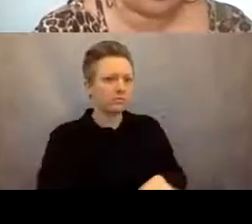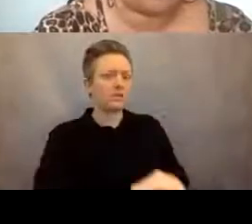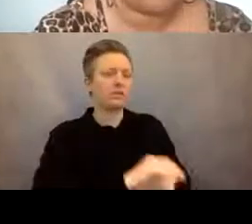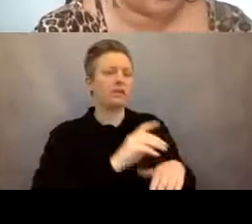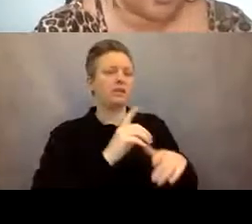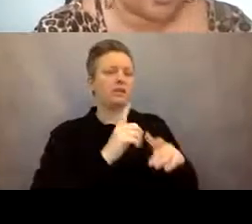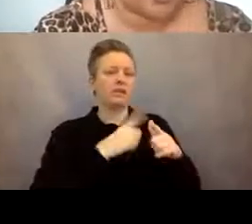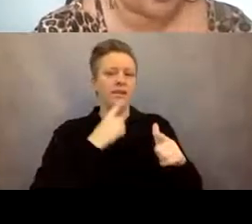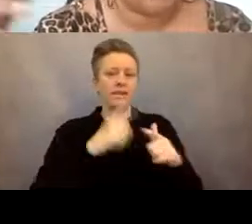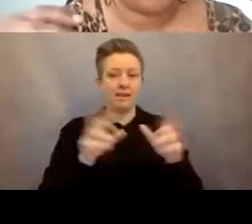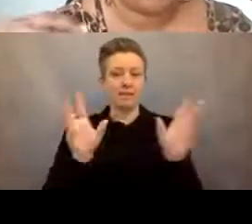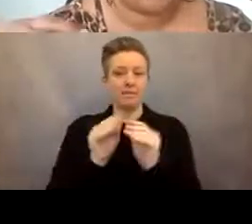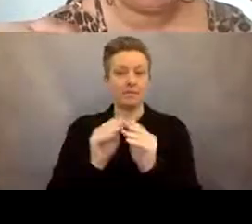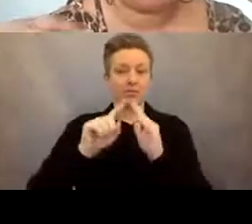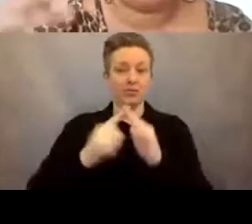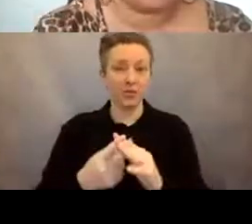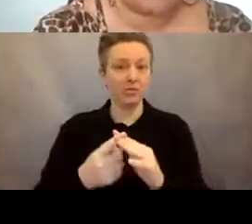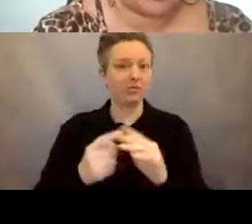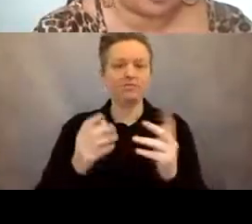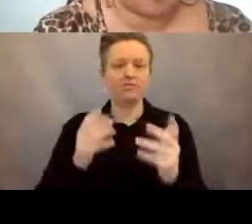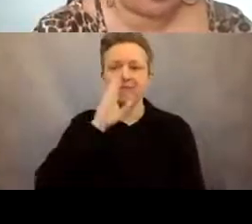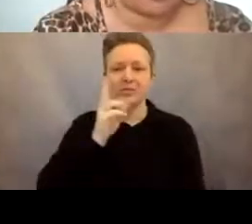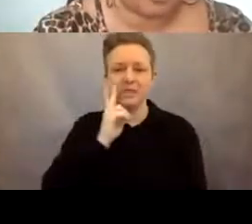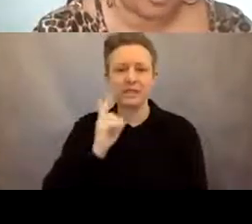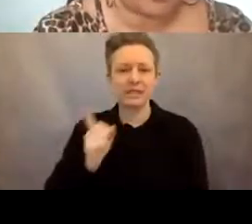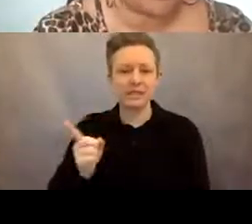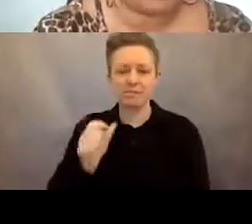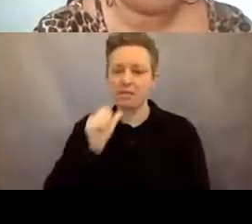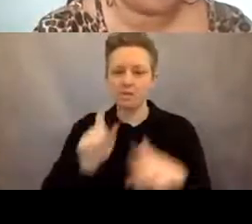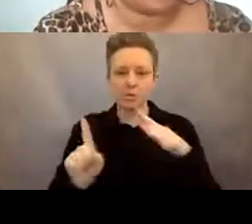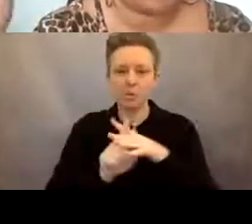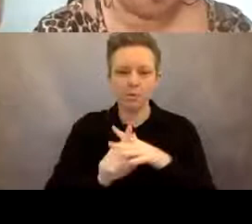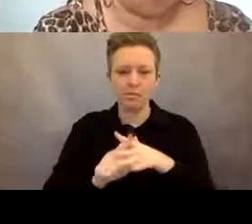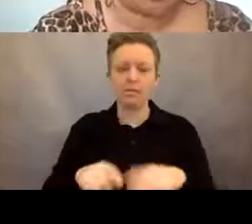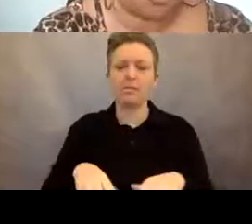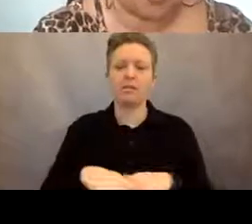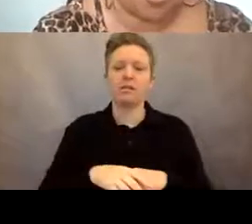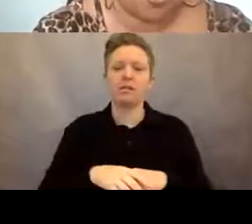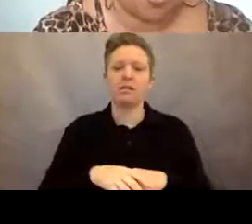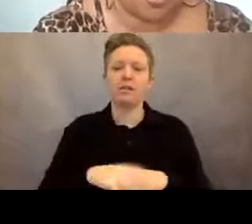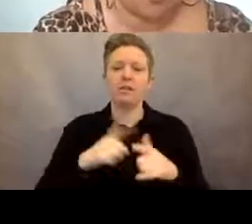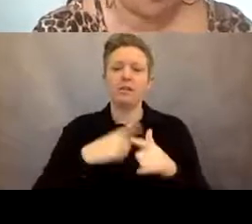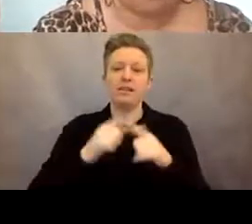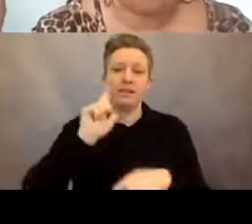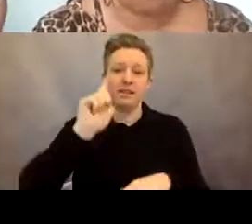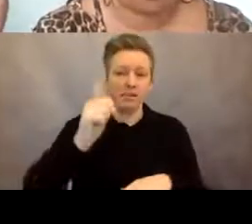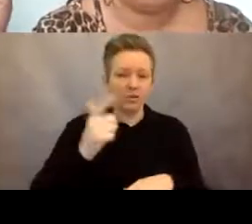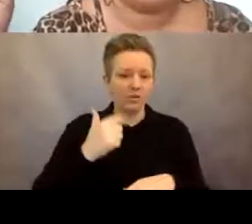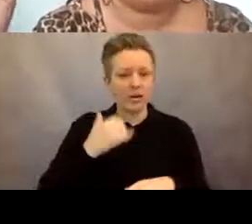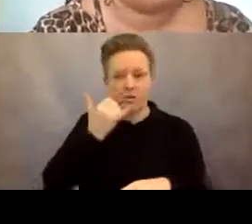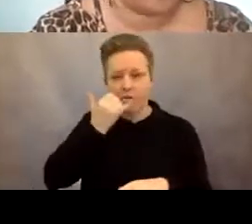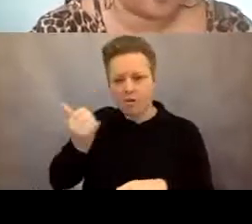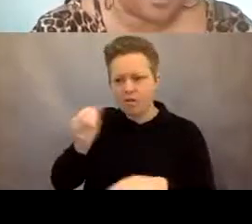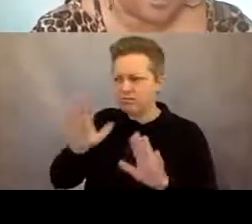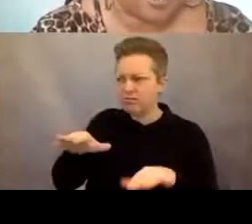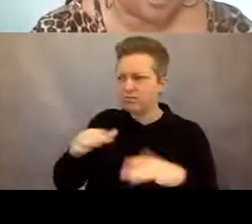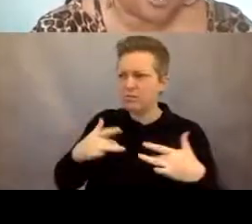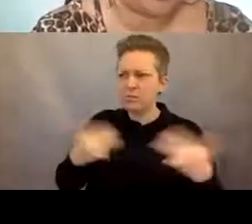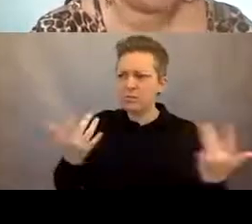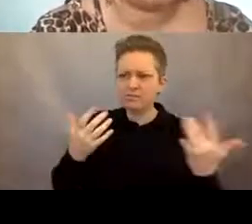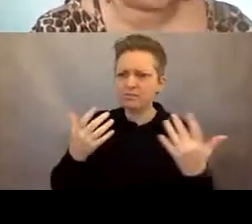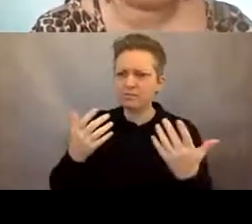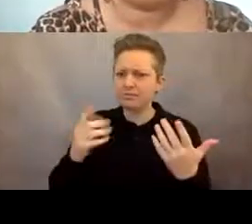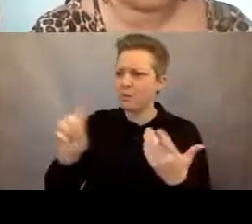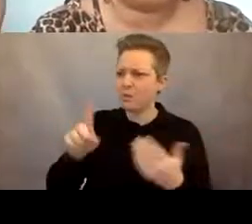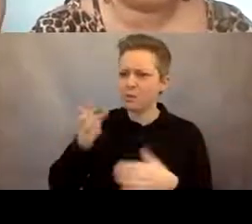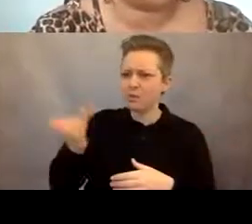going on? Are you okay?" It wasn't that they weren't engaged. It was just so much going on. Or the fear set in. I